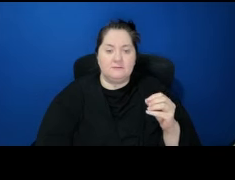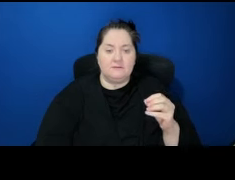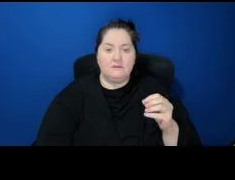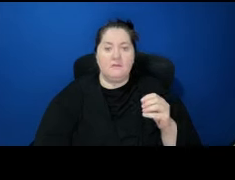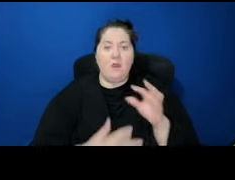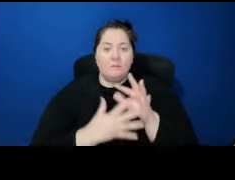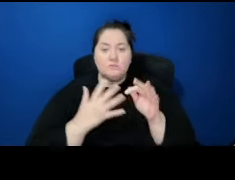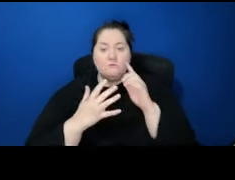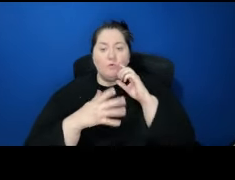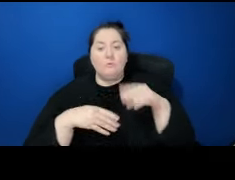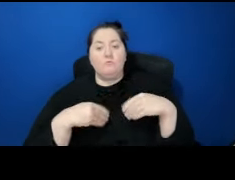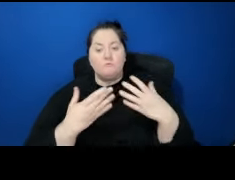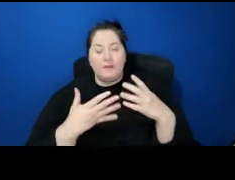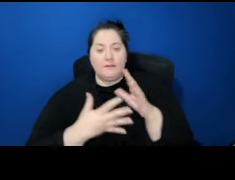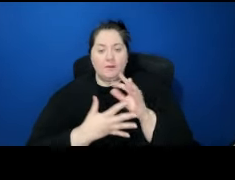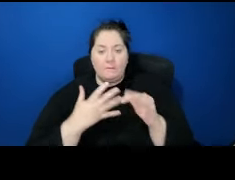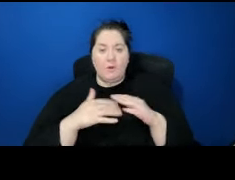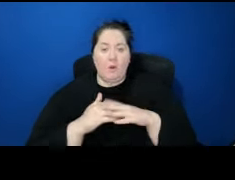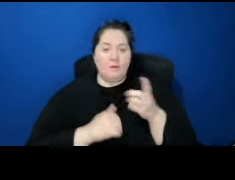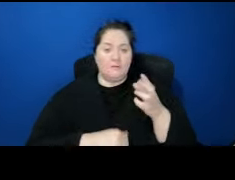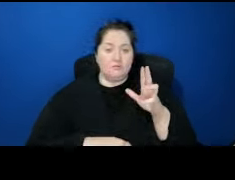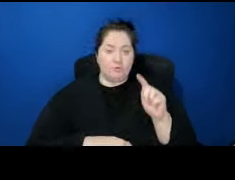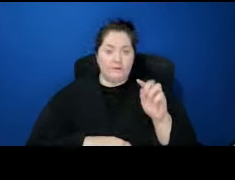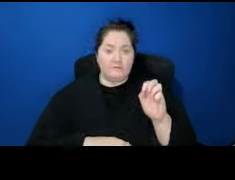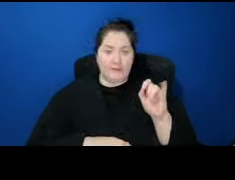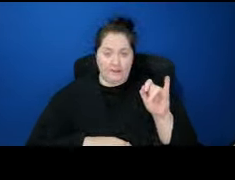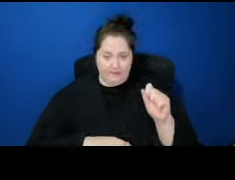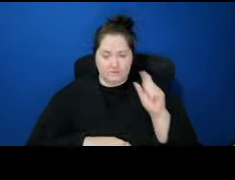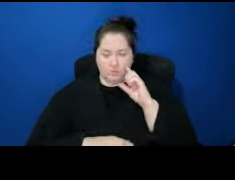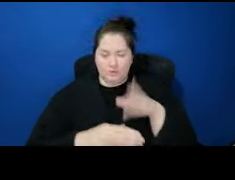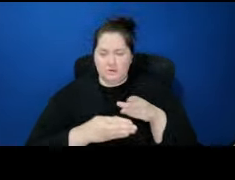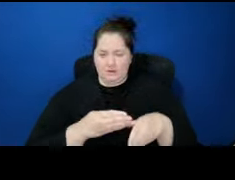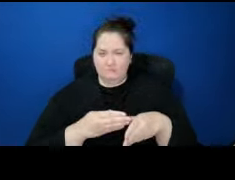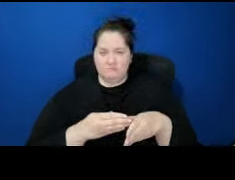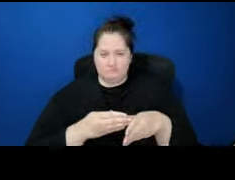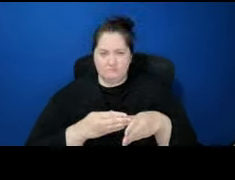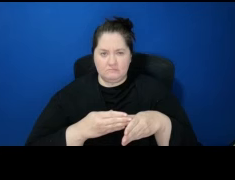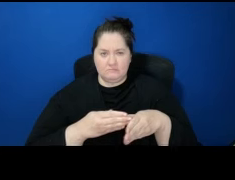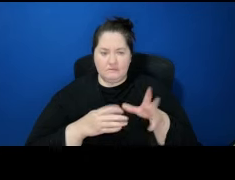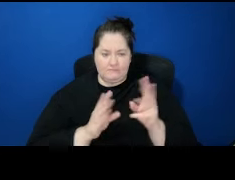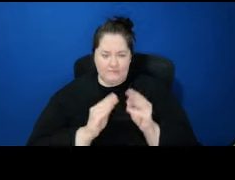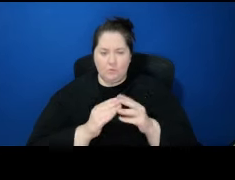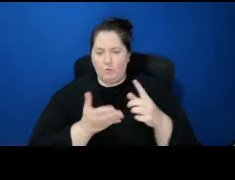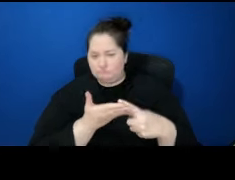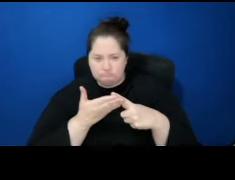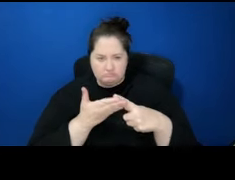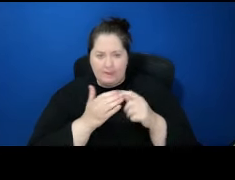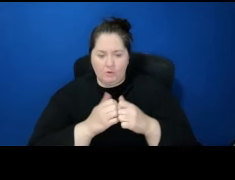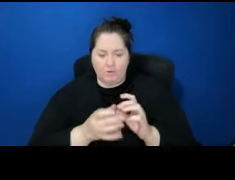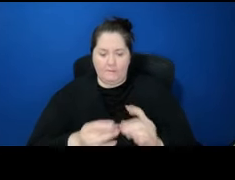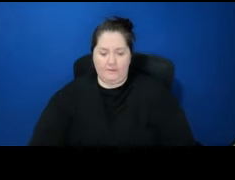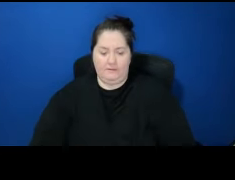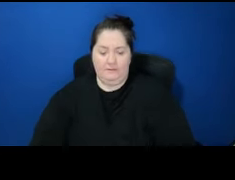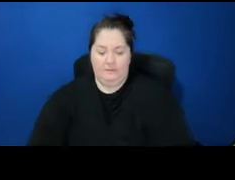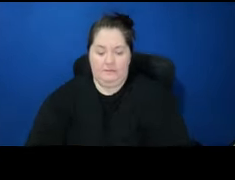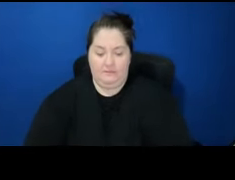option for providing comment on the draft EIS, which we'll cover at the end of this meeting when we talk about ways you can comment.